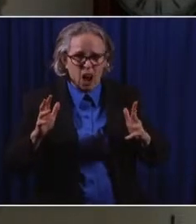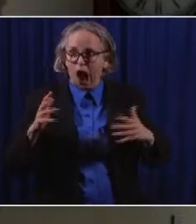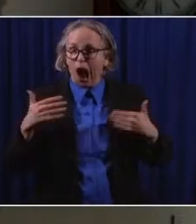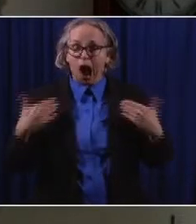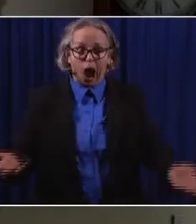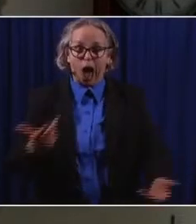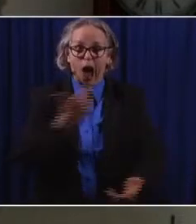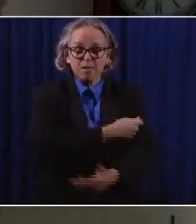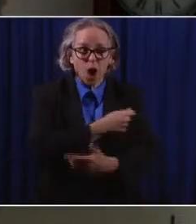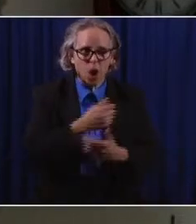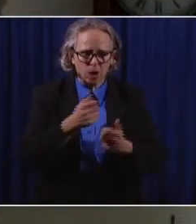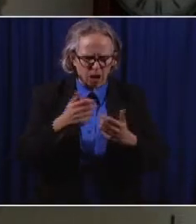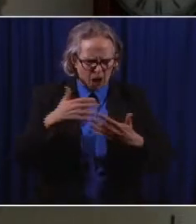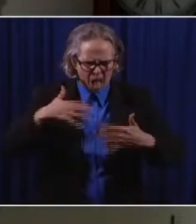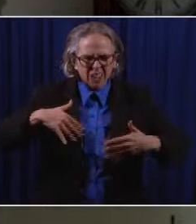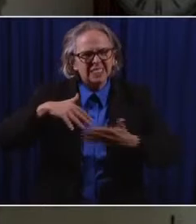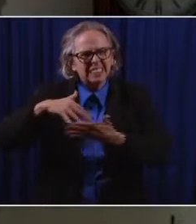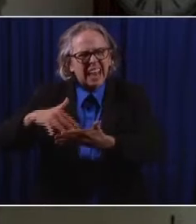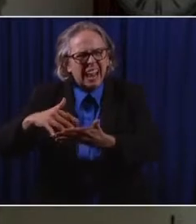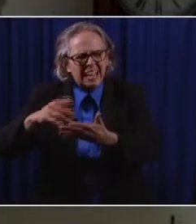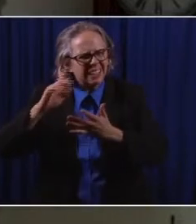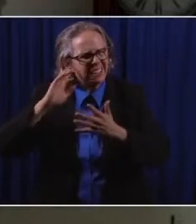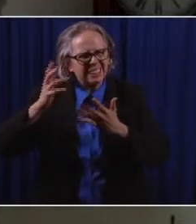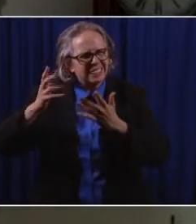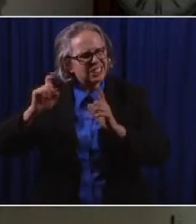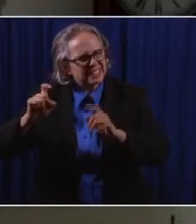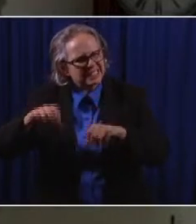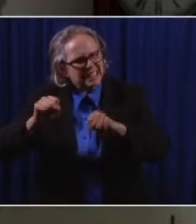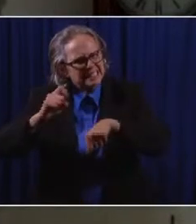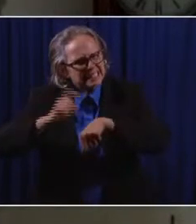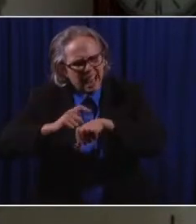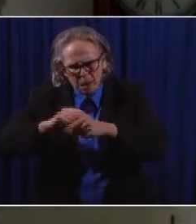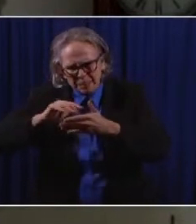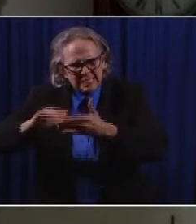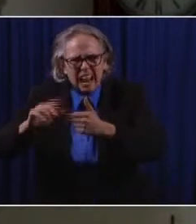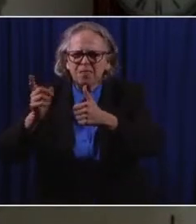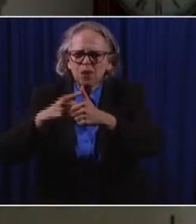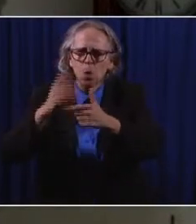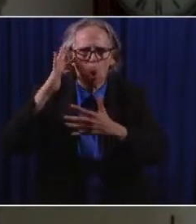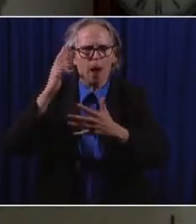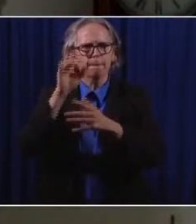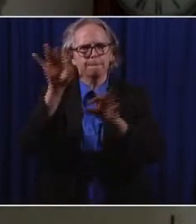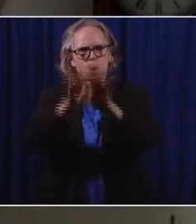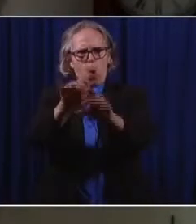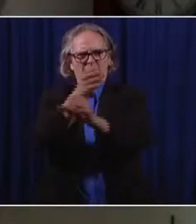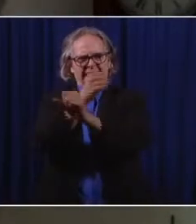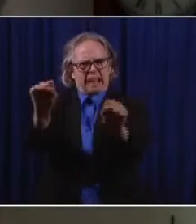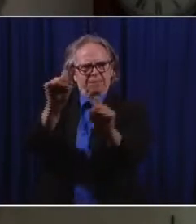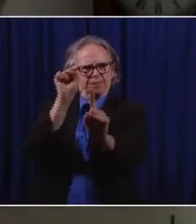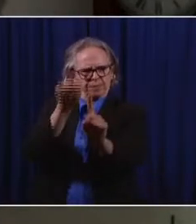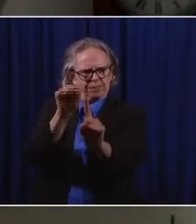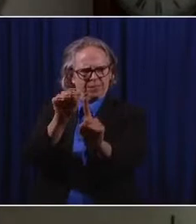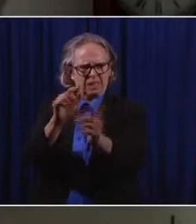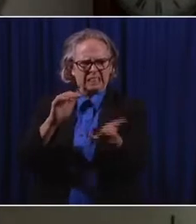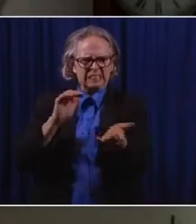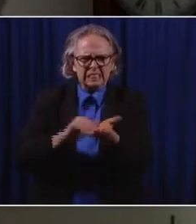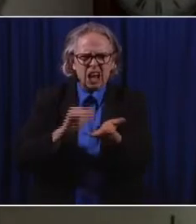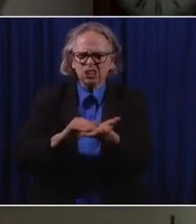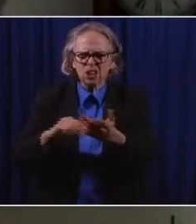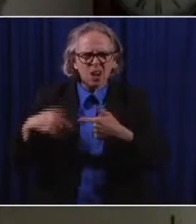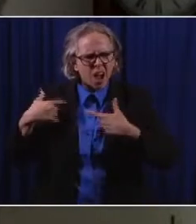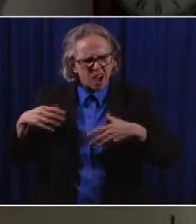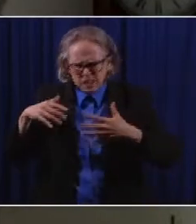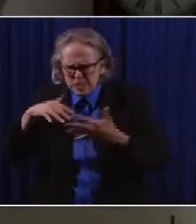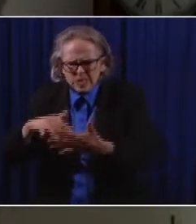doctors have already gotten a lot better at keeping people alive and bringing them back to good health. That will only continue. I think